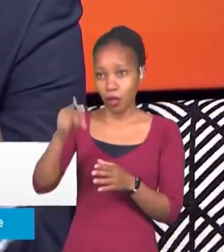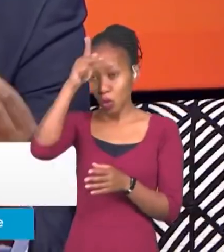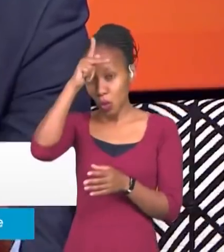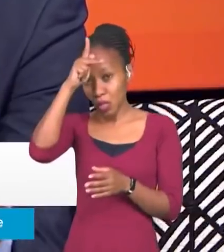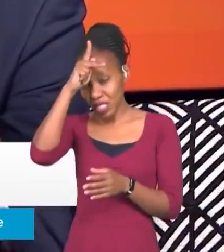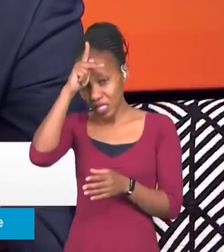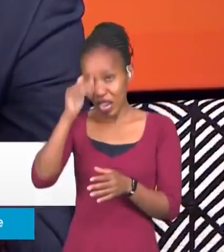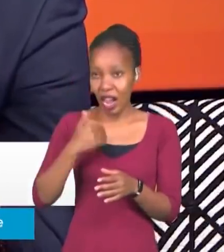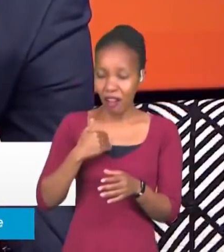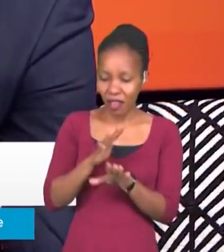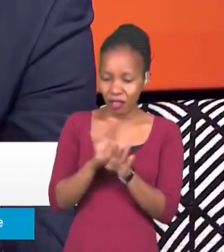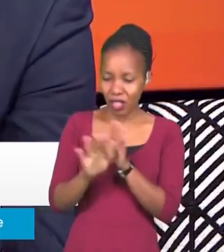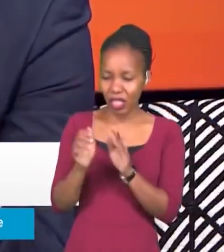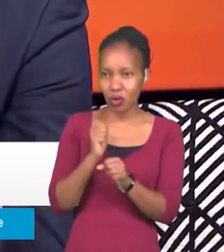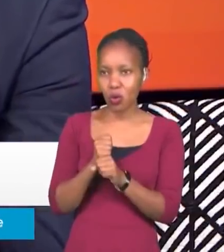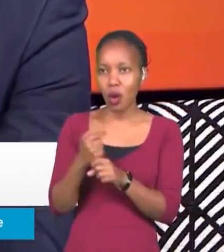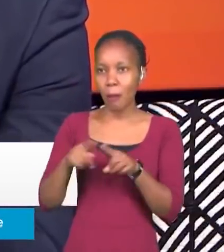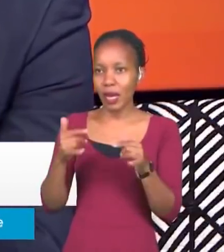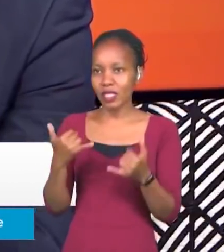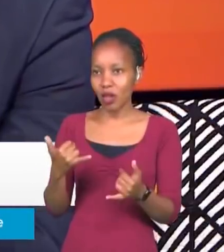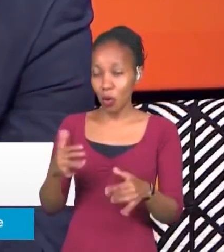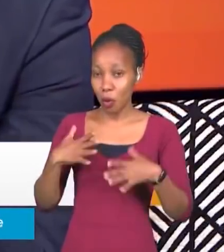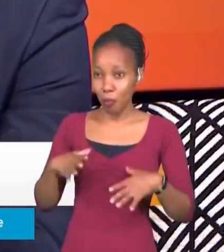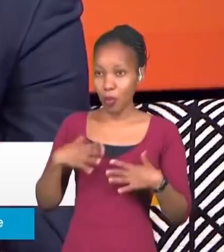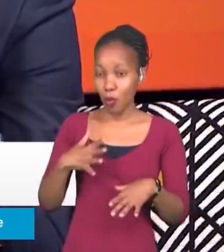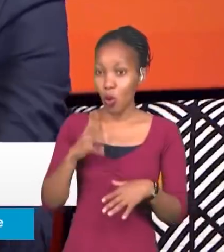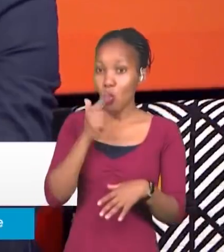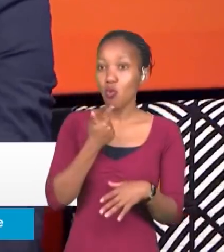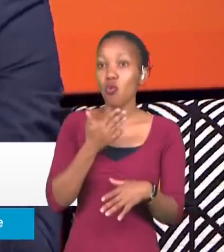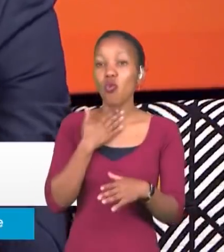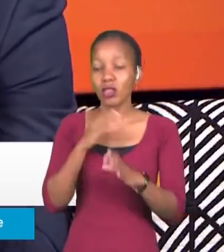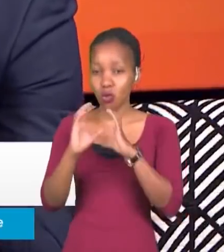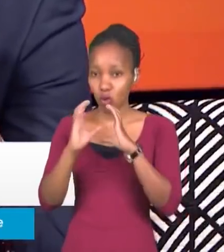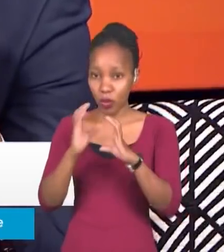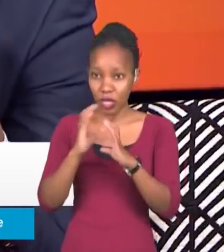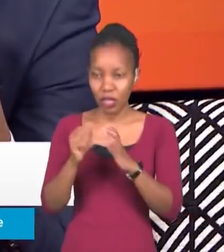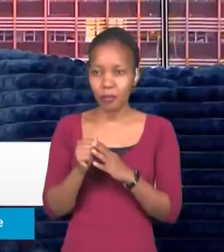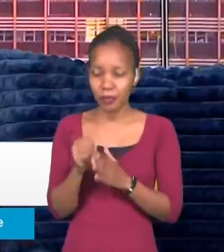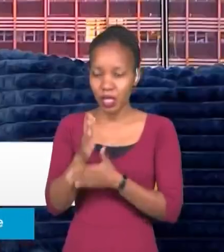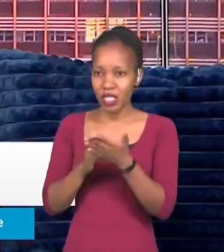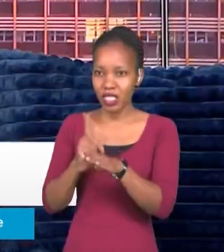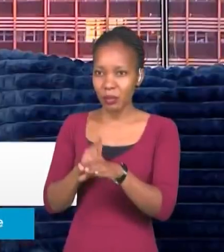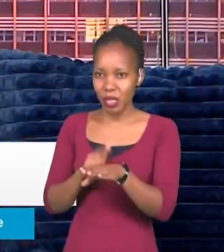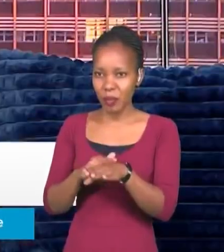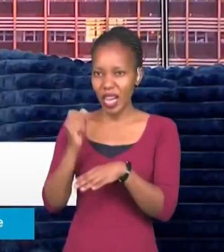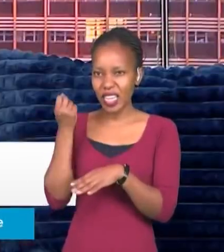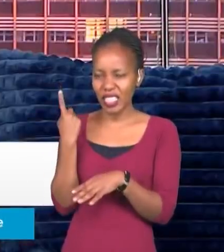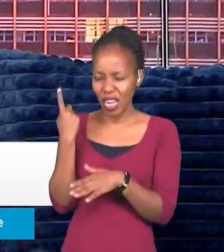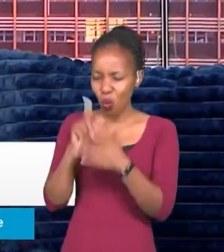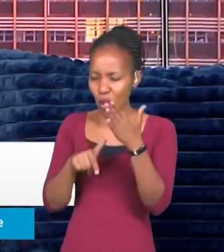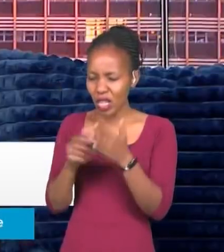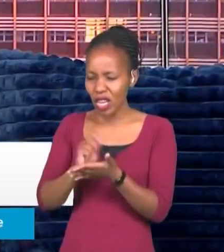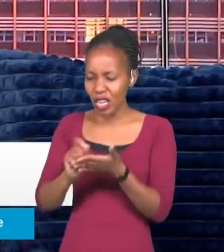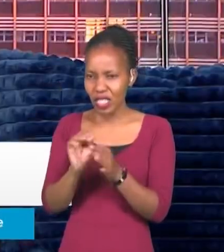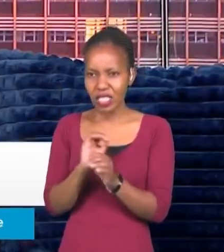and everything you do. But look at the recipients, the people you want to communicate to. Sometimes they don't really get what you're writing.